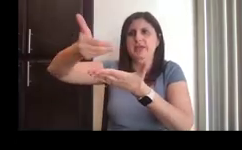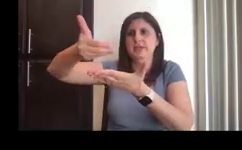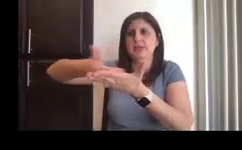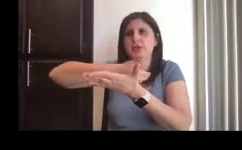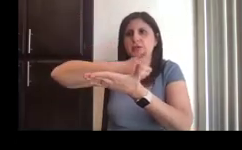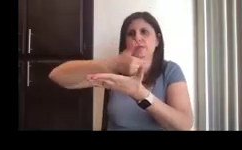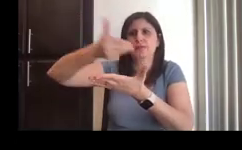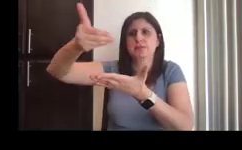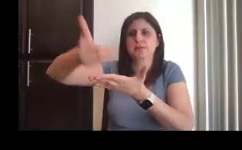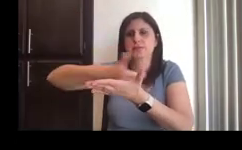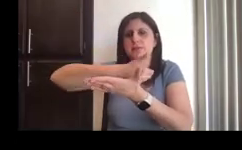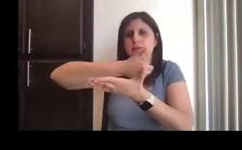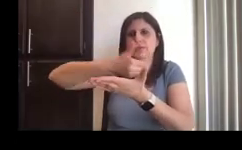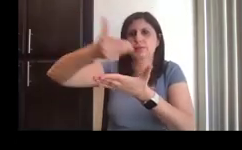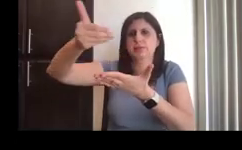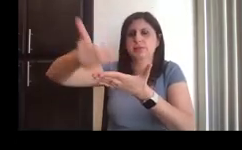My hands, new.